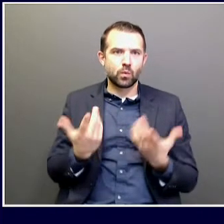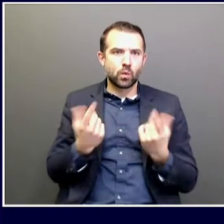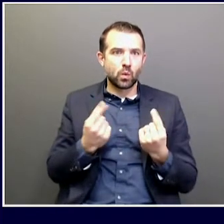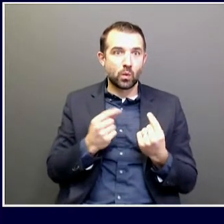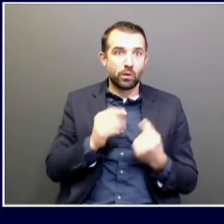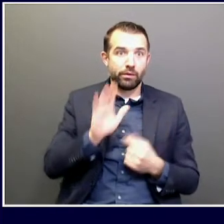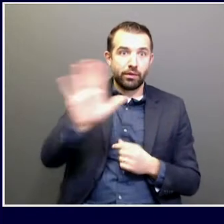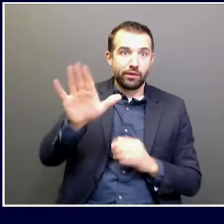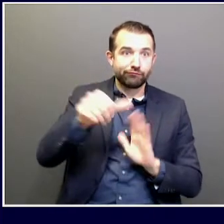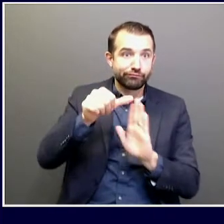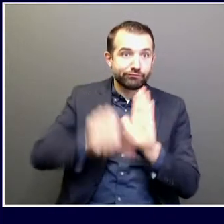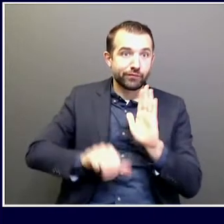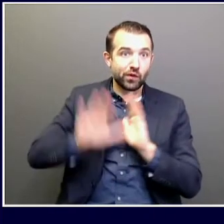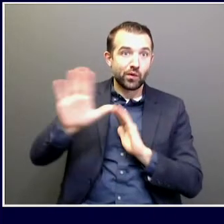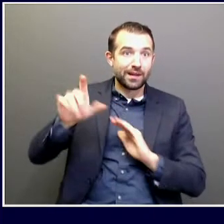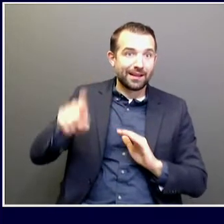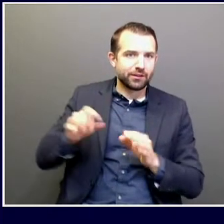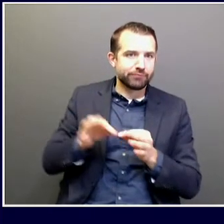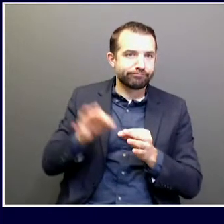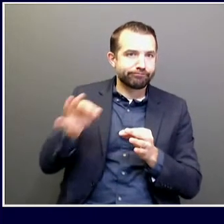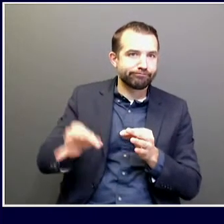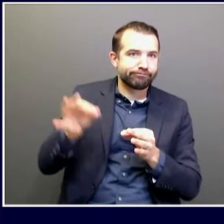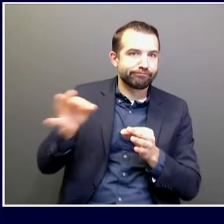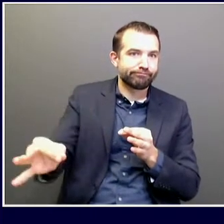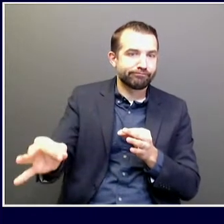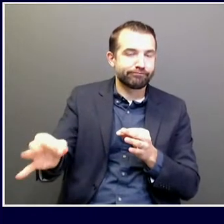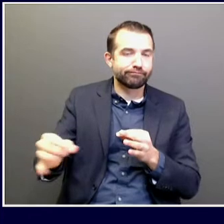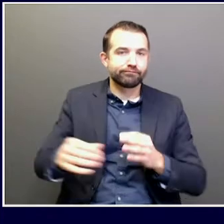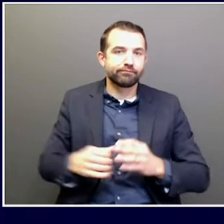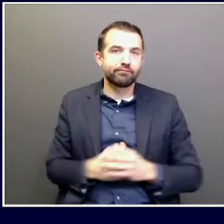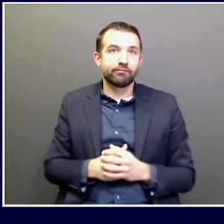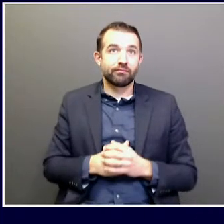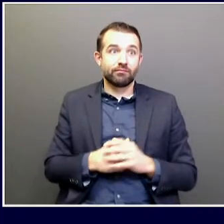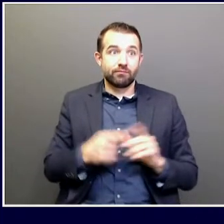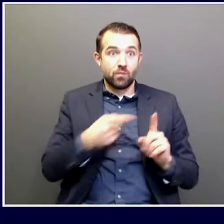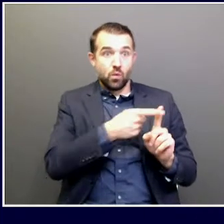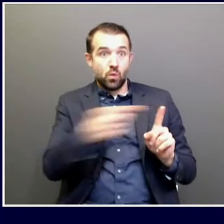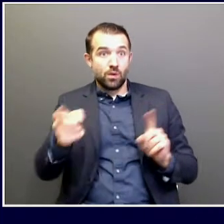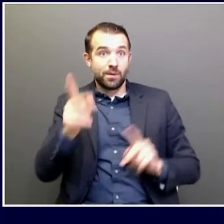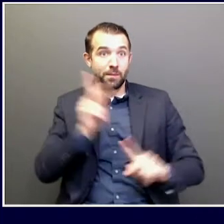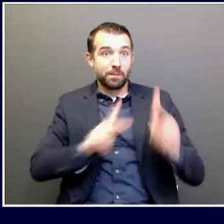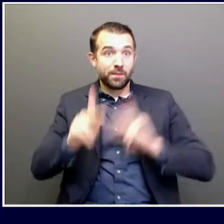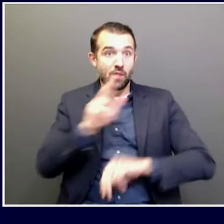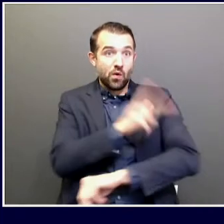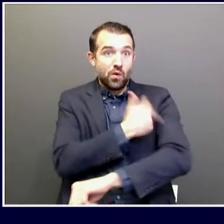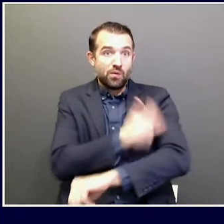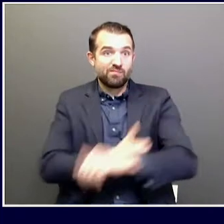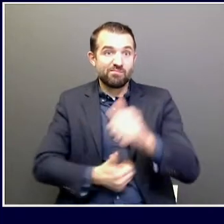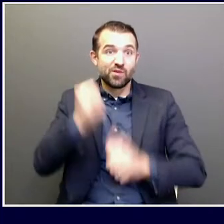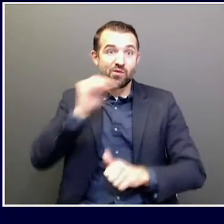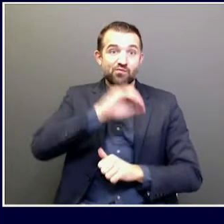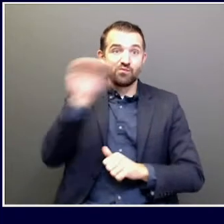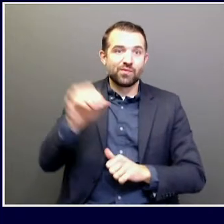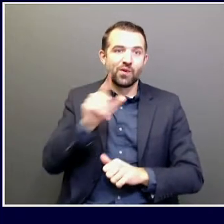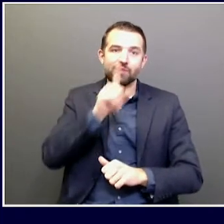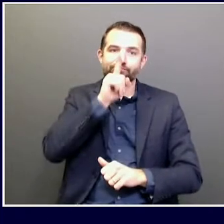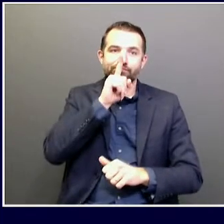are not fully vaccinated. Many of them are from the rural areas of the state where vaccination rates are the